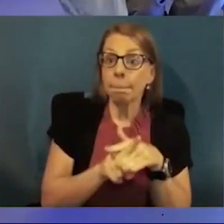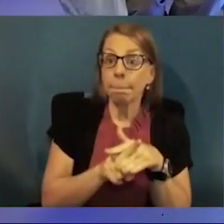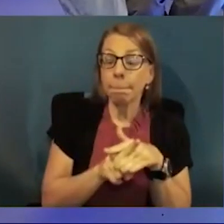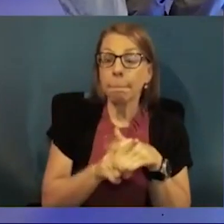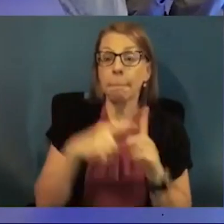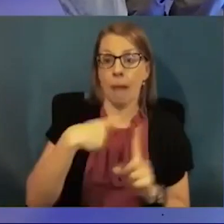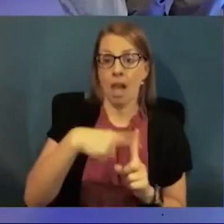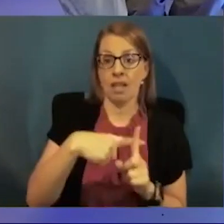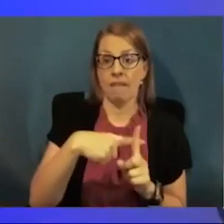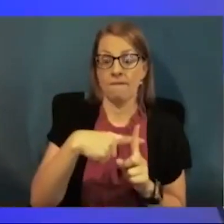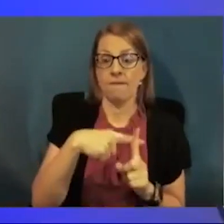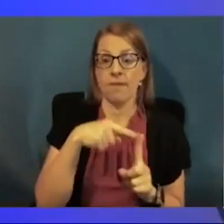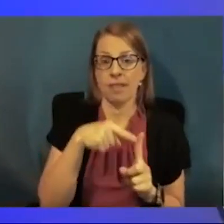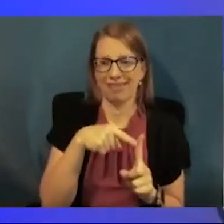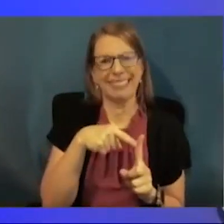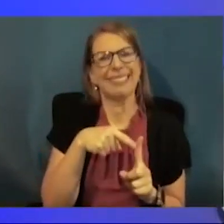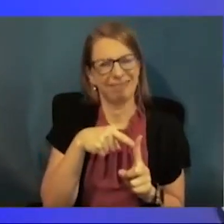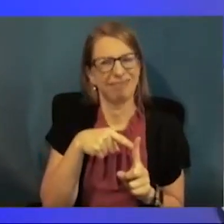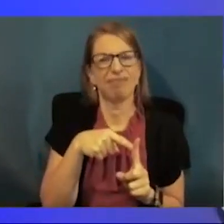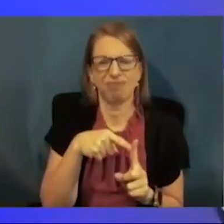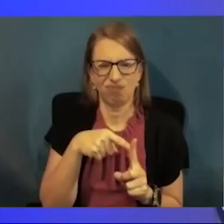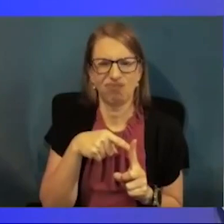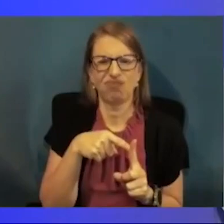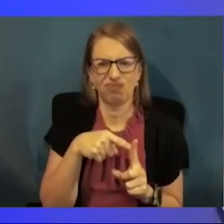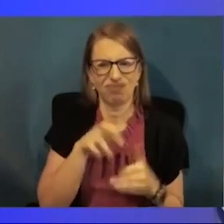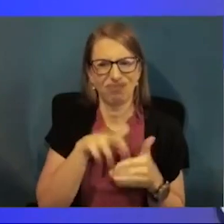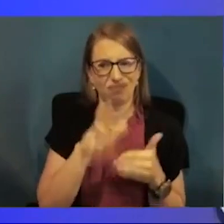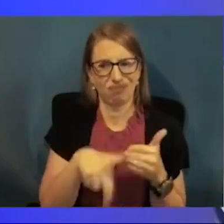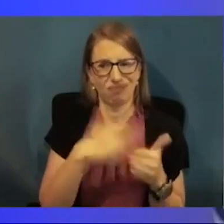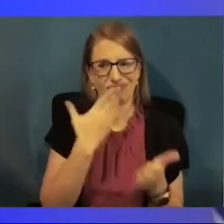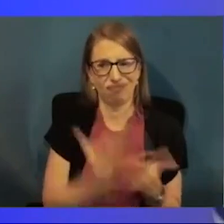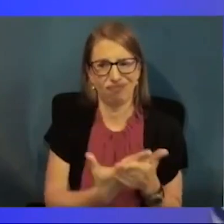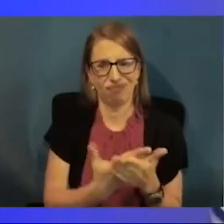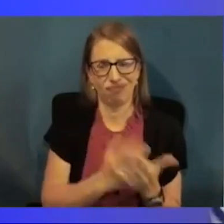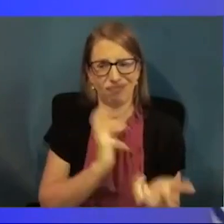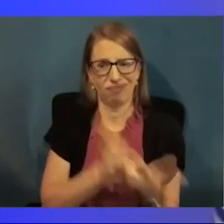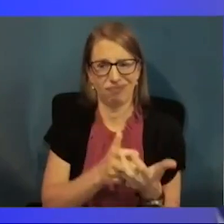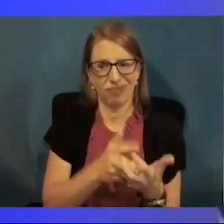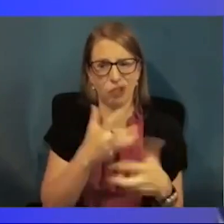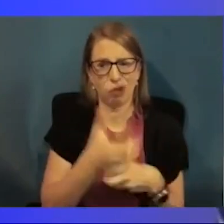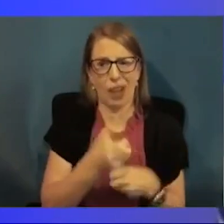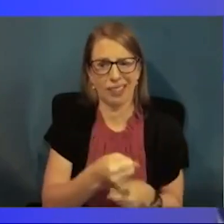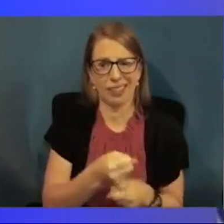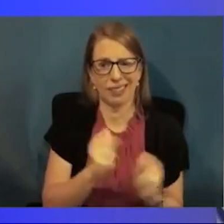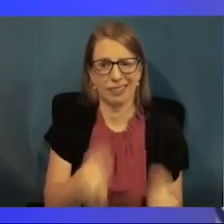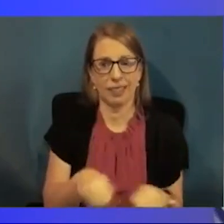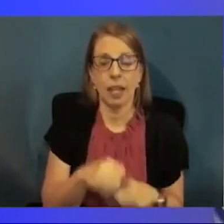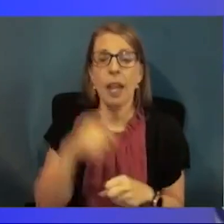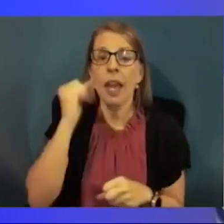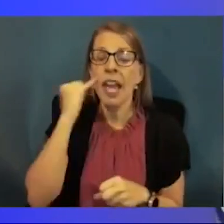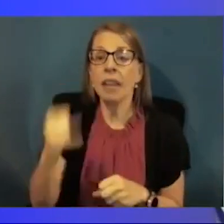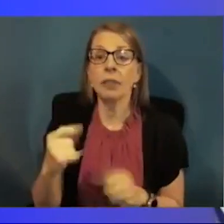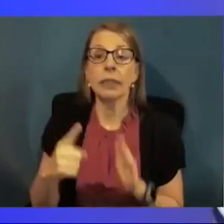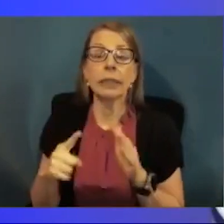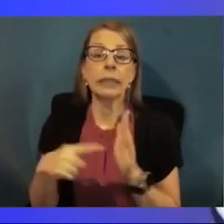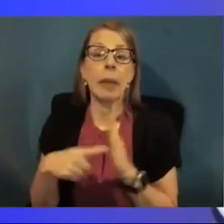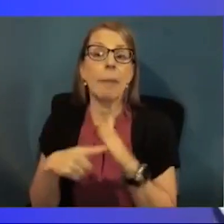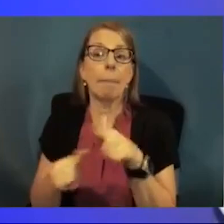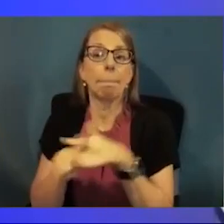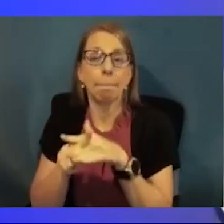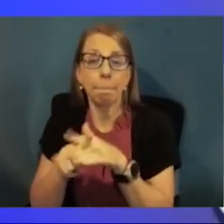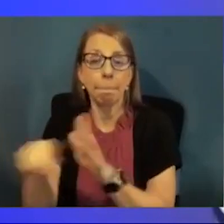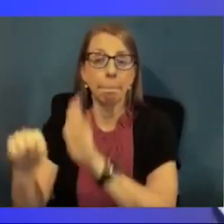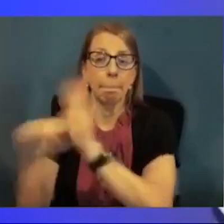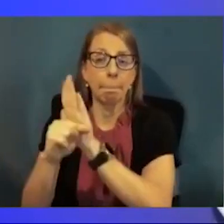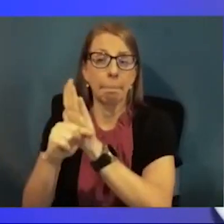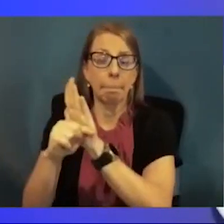that's a pretty good result that you can trust. If you are having symptoms and you're negative, I think you should probably